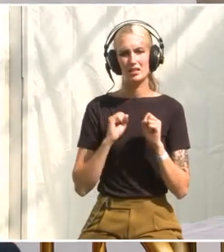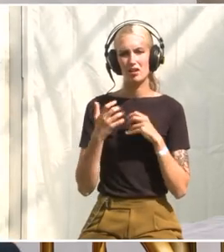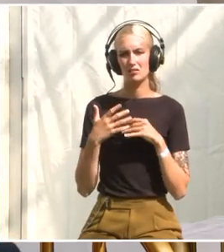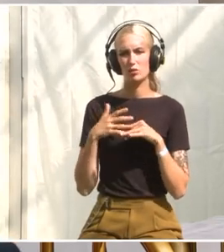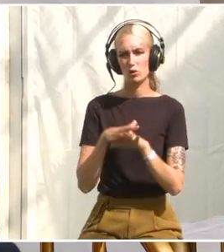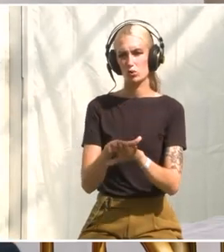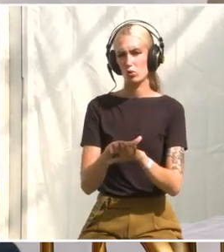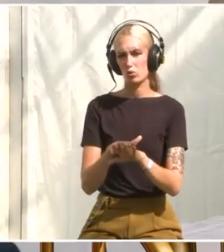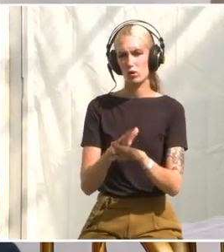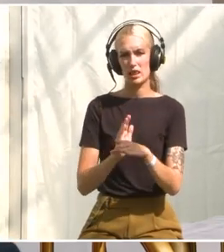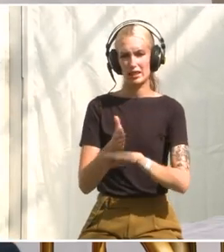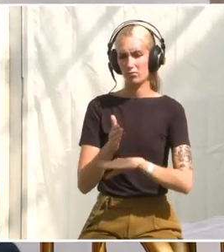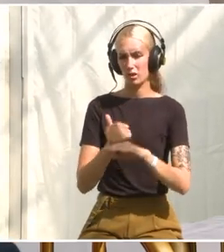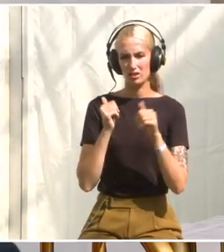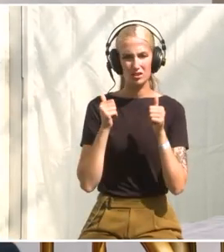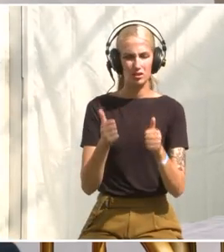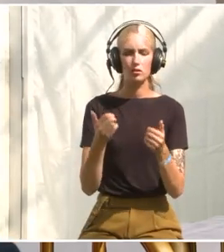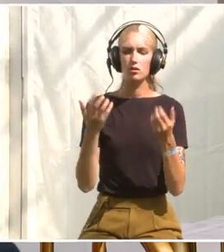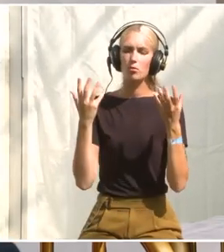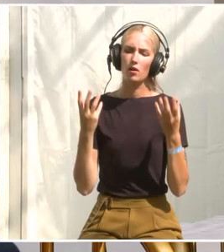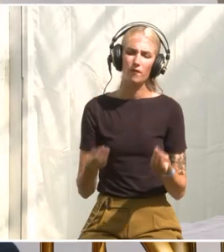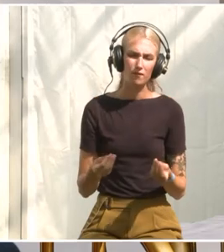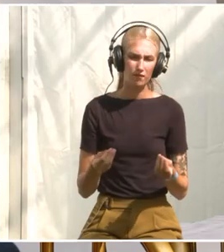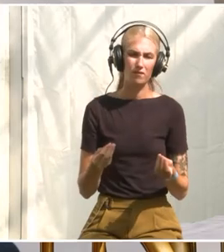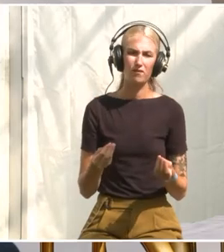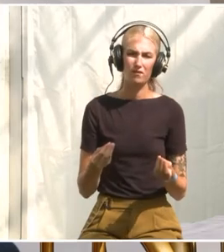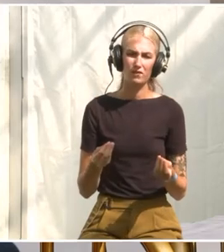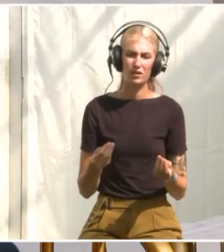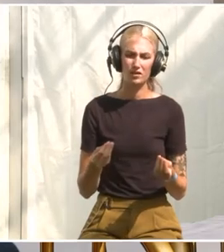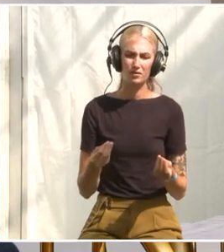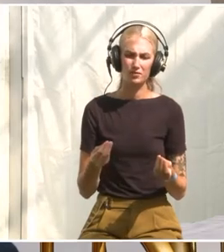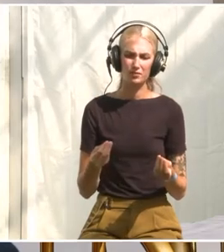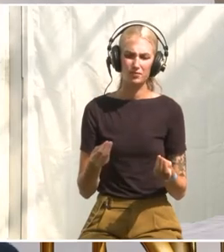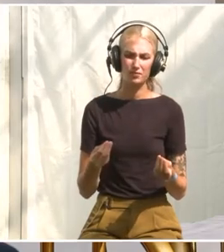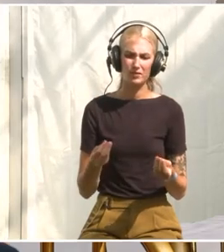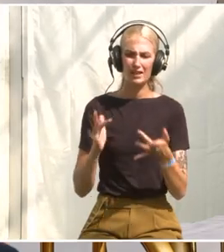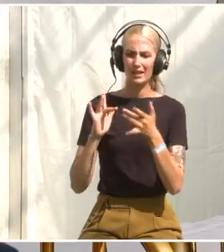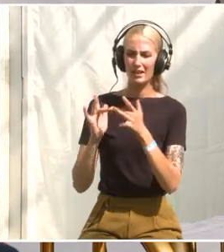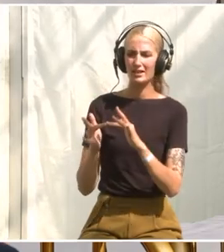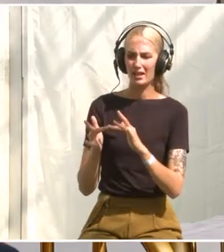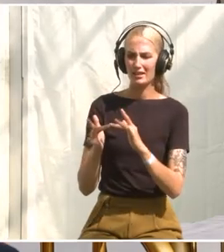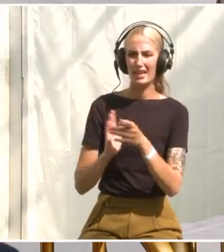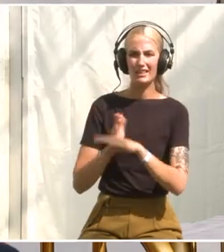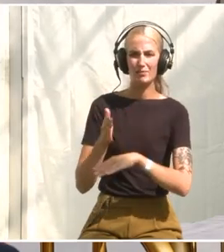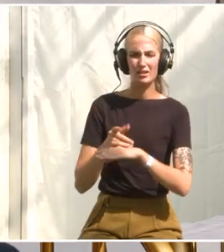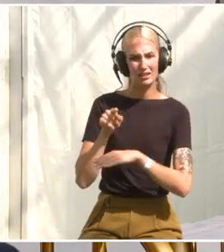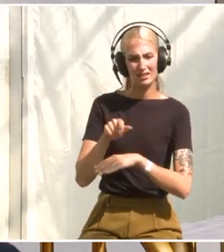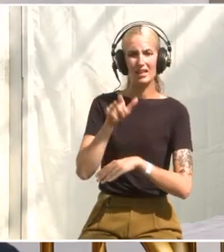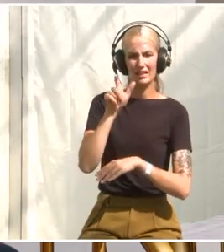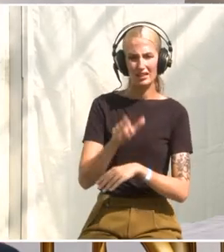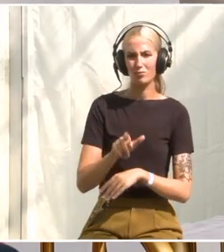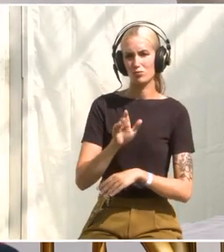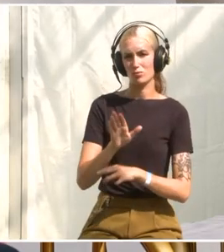think, you know, nowadays it can be said really, and I say it, the access to the internet is a human right.